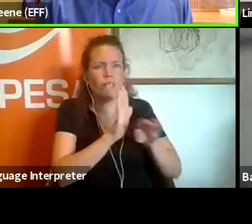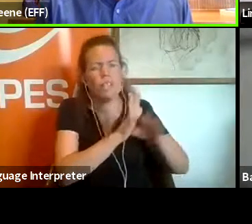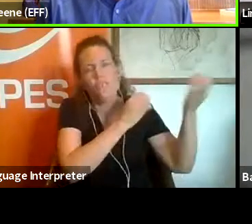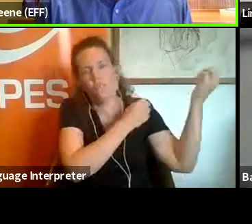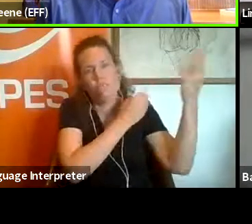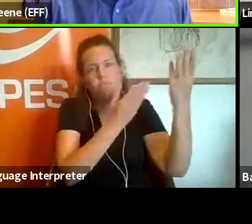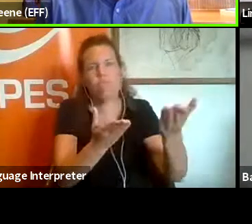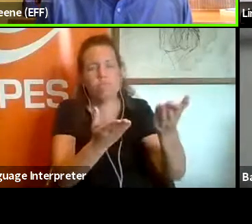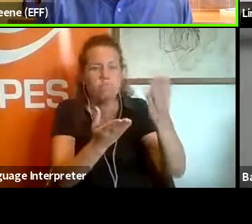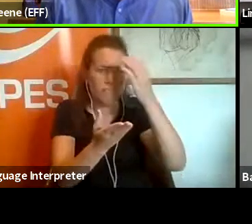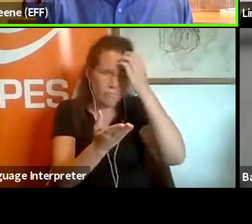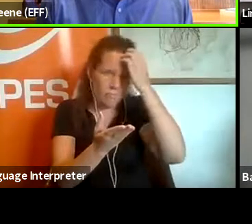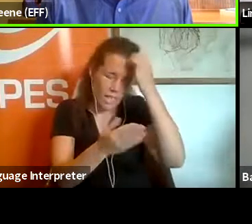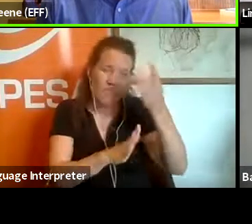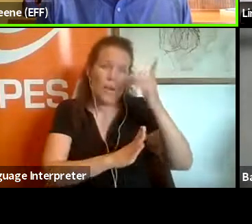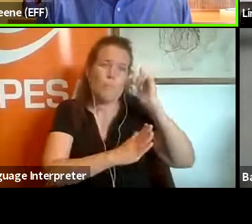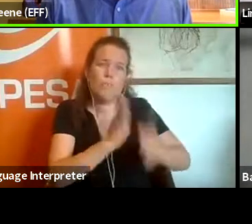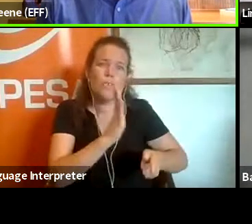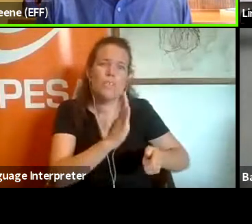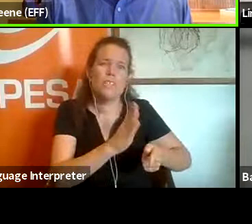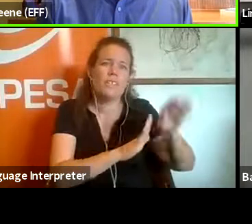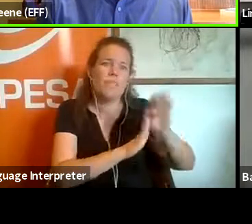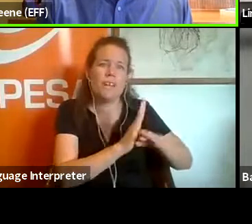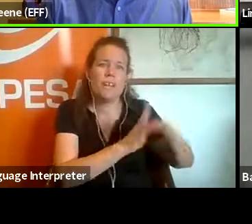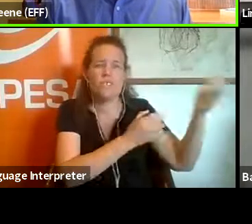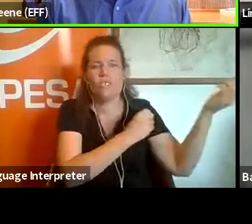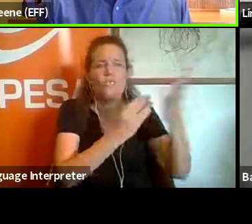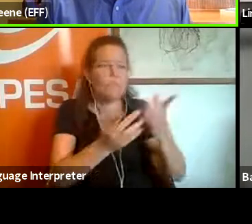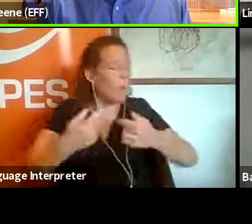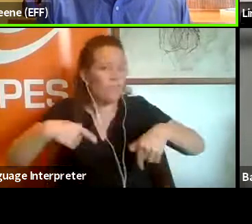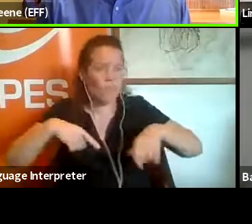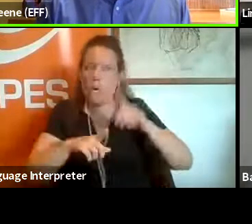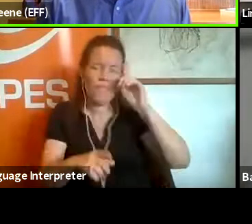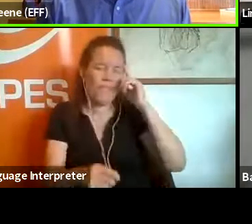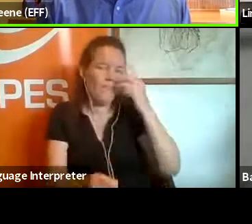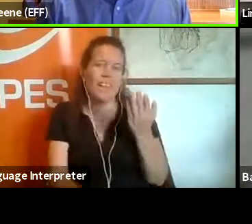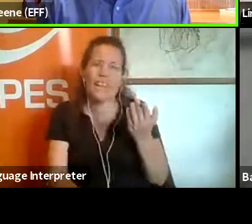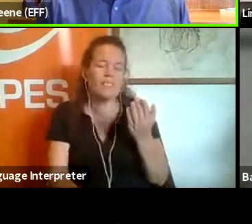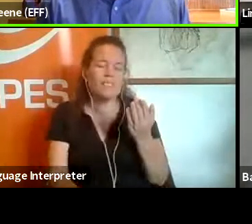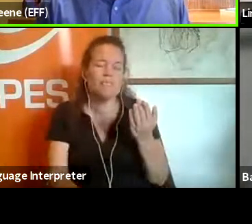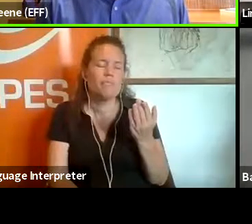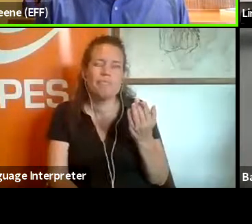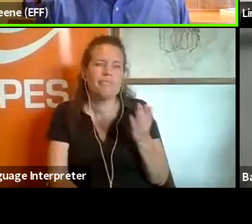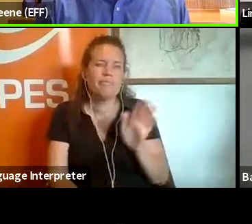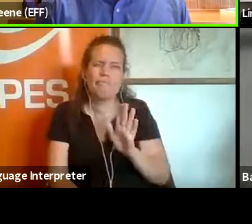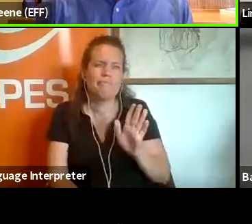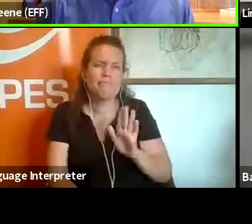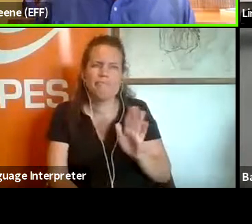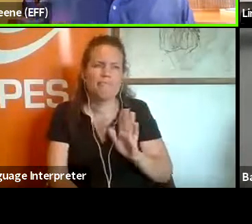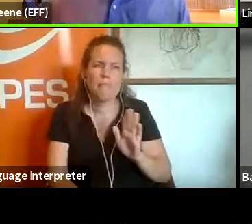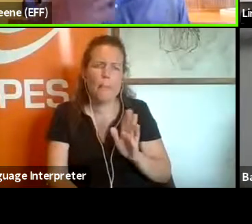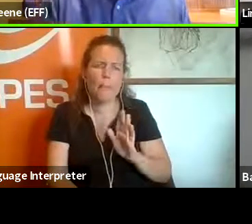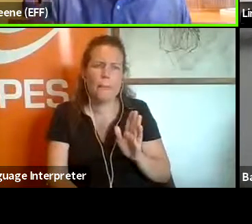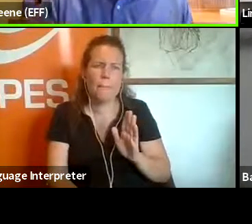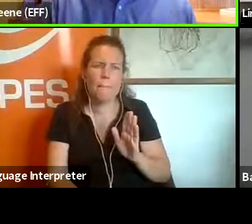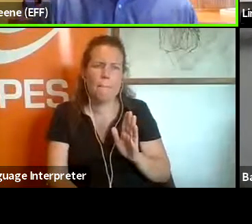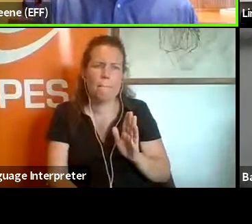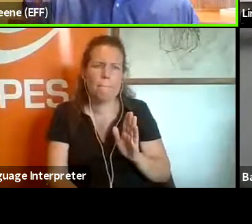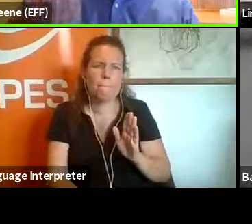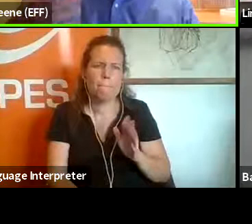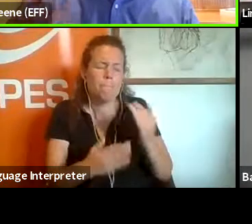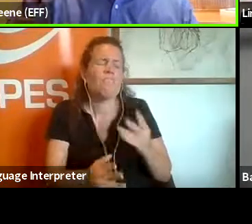a punitive measure. And that's not where we think so you tended to see these types